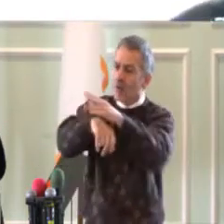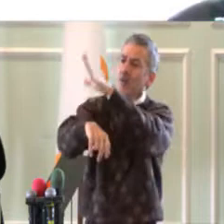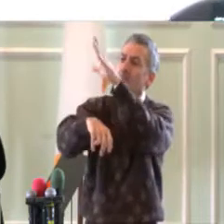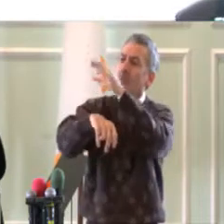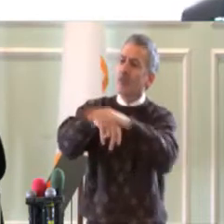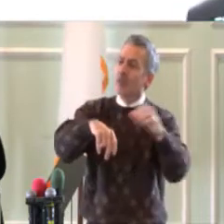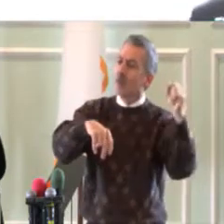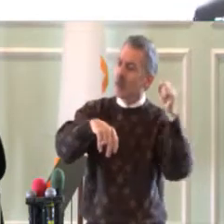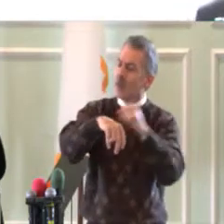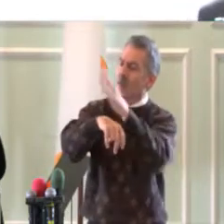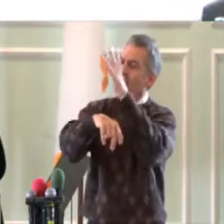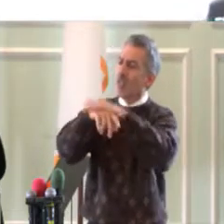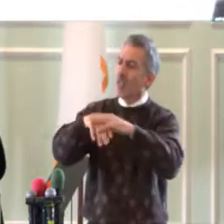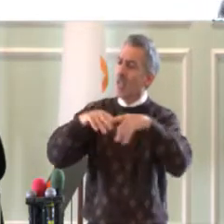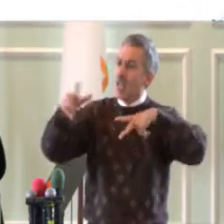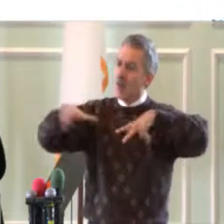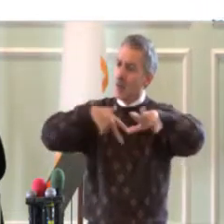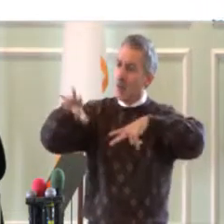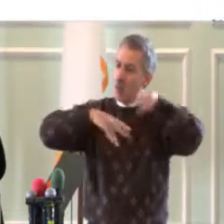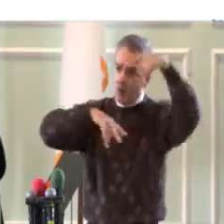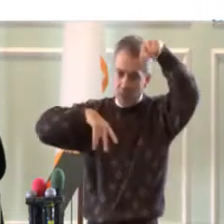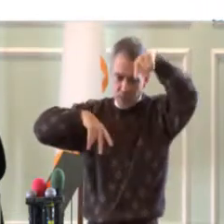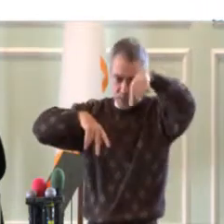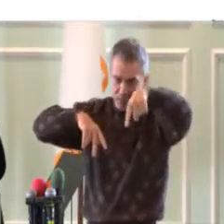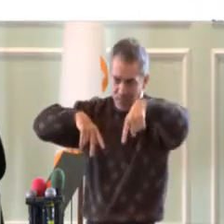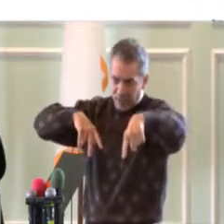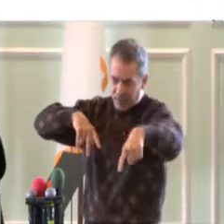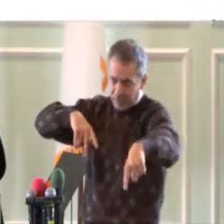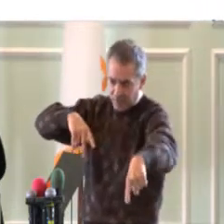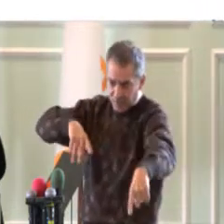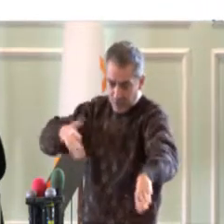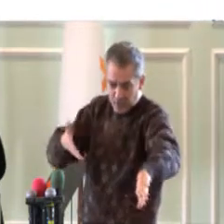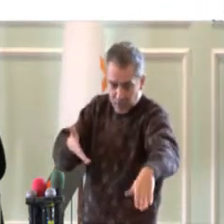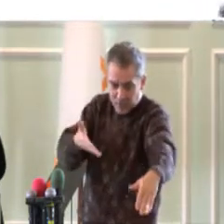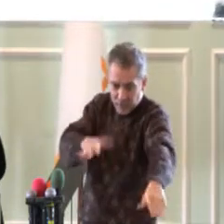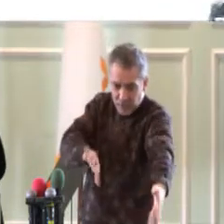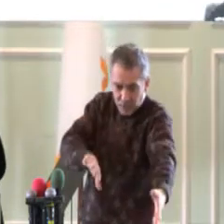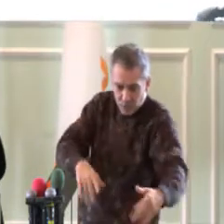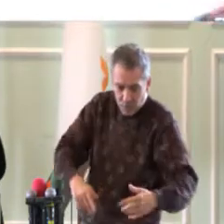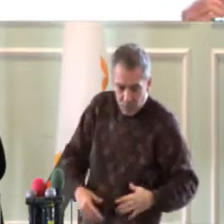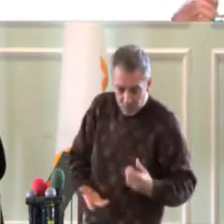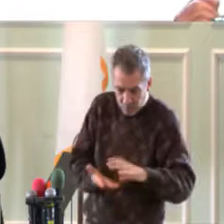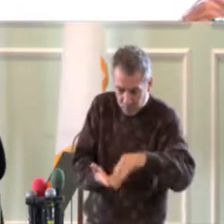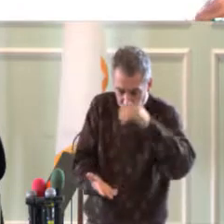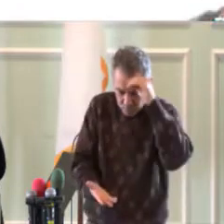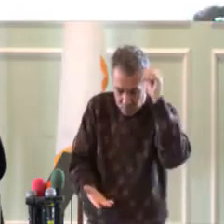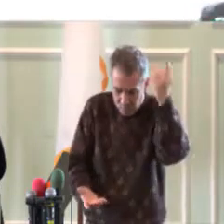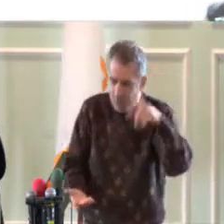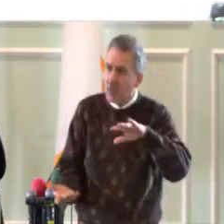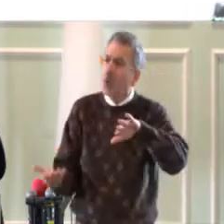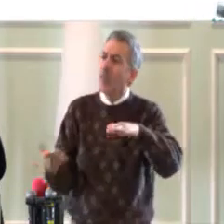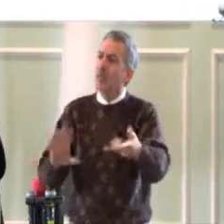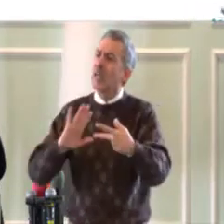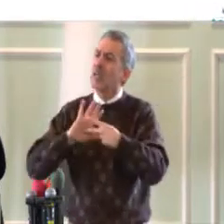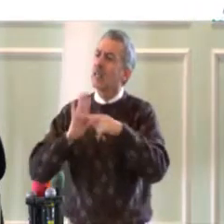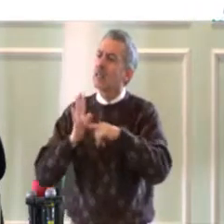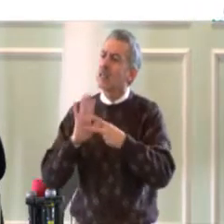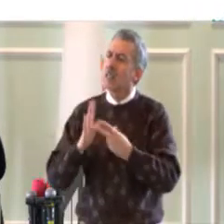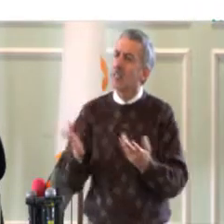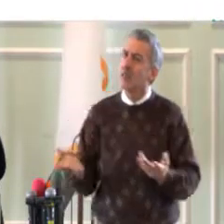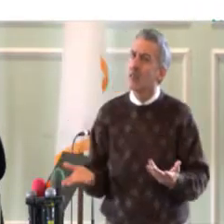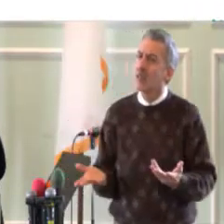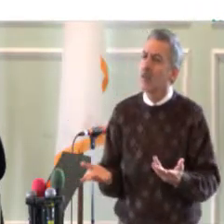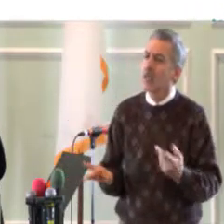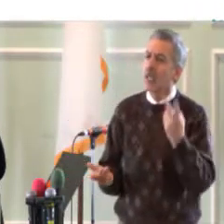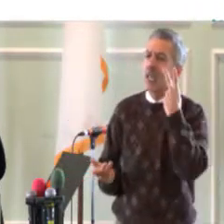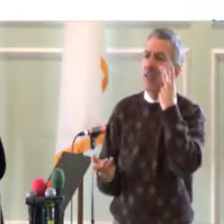the depths? Have the gates of death been revealed to you, or have you ever seen the doors of